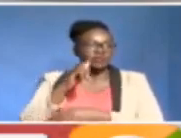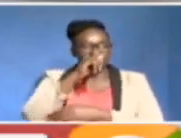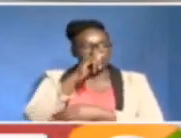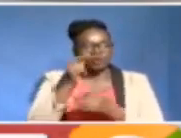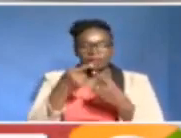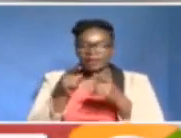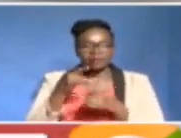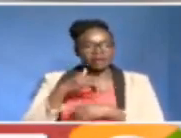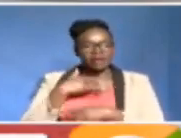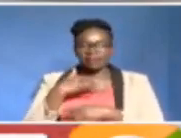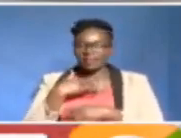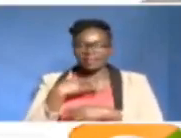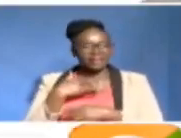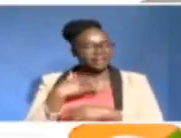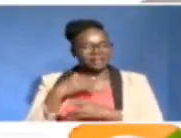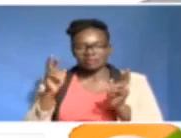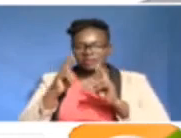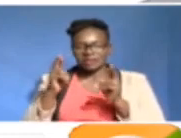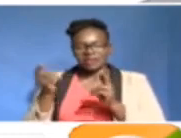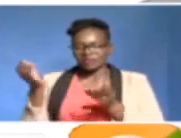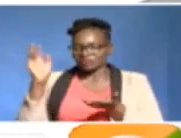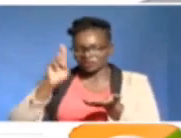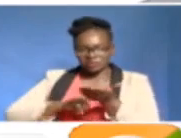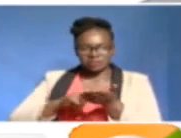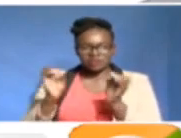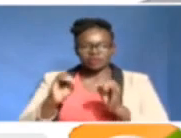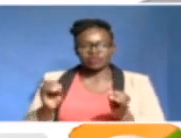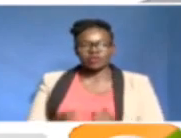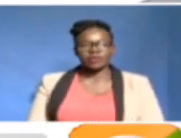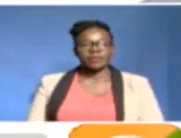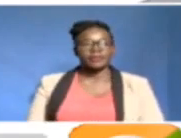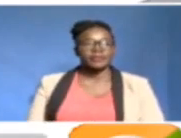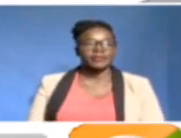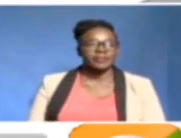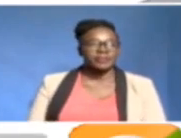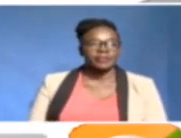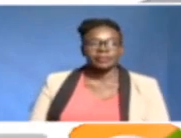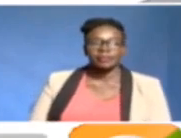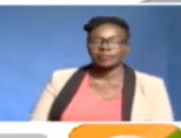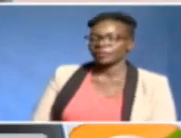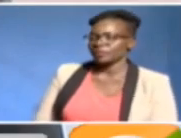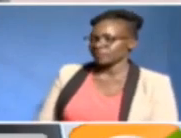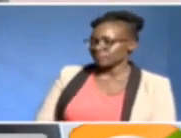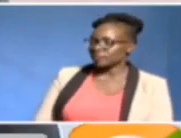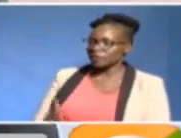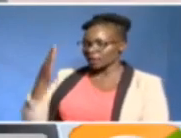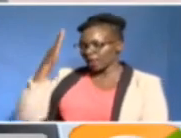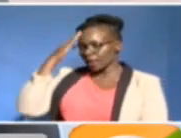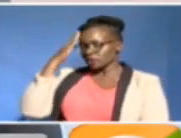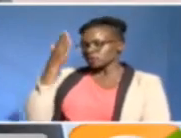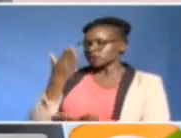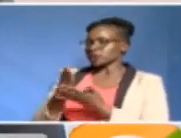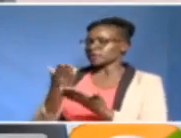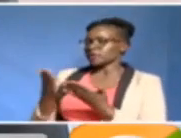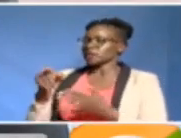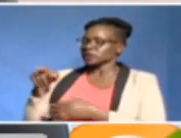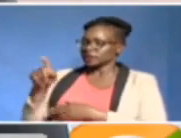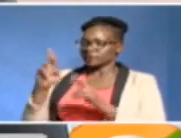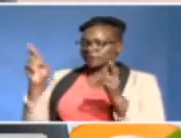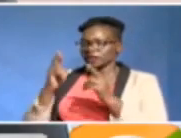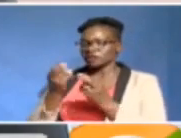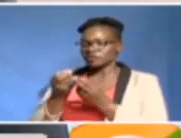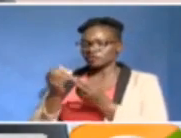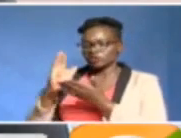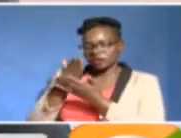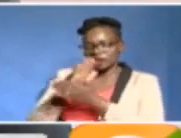it takes a lot. And I mean, these are things that, of course, you're not willing to share on television, that you're willing to do. But I mean, just talk through the